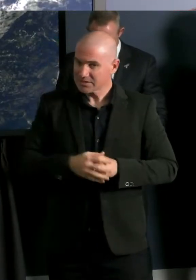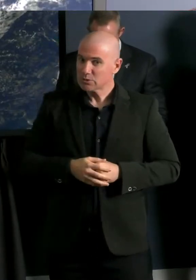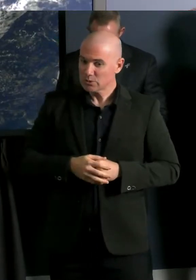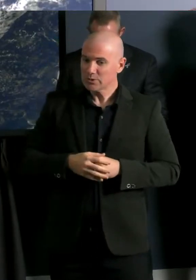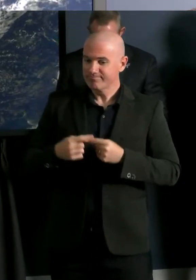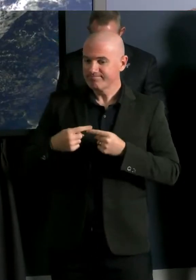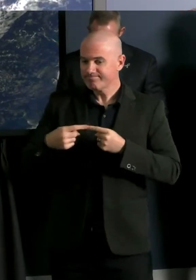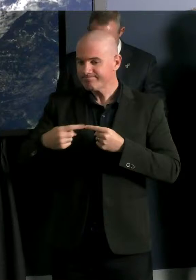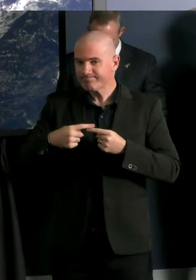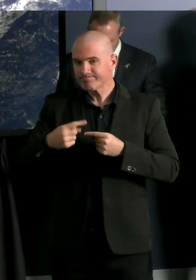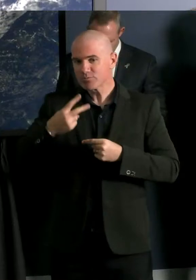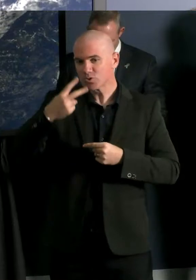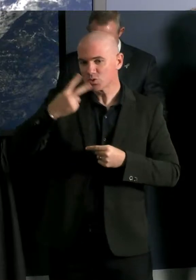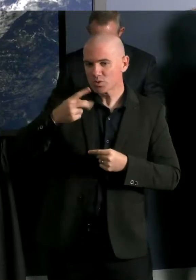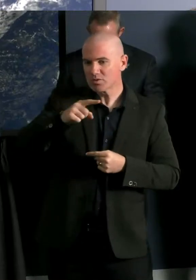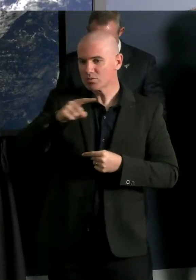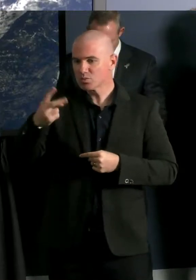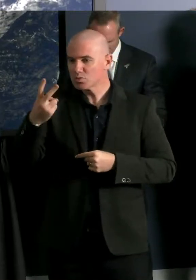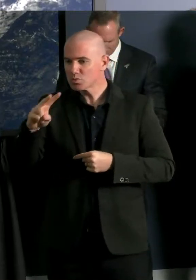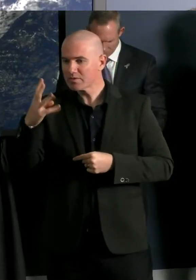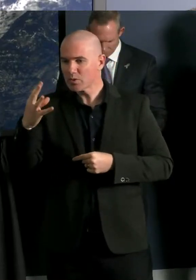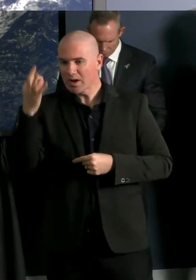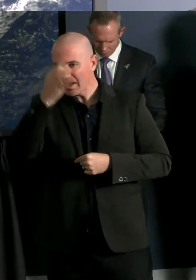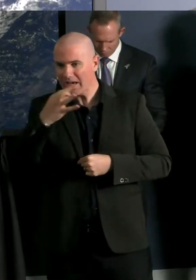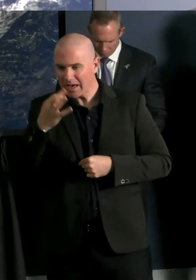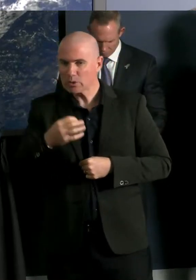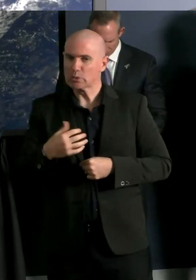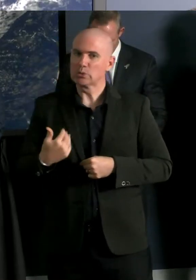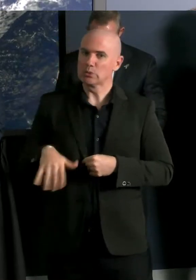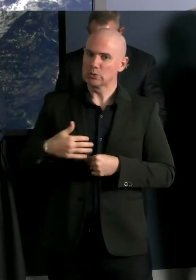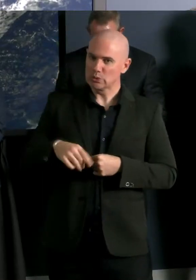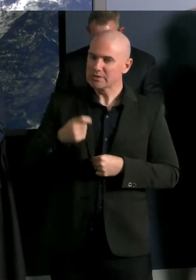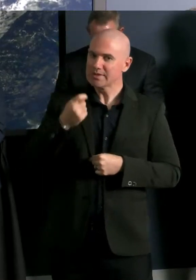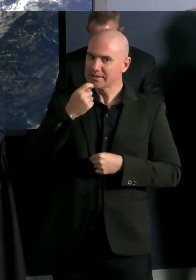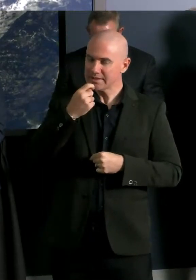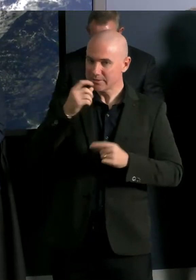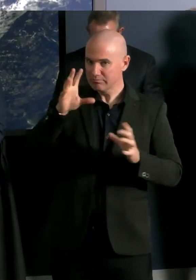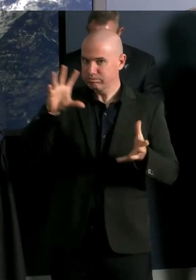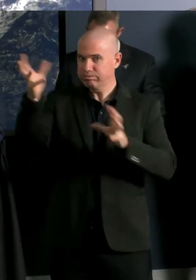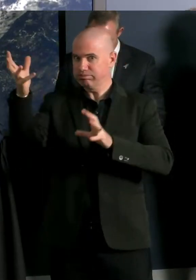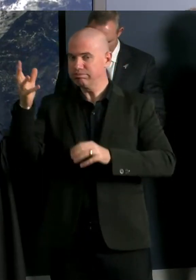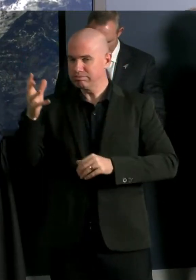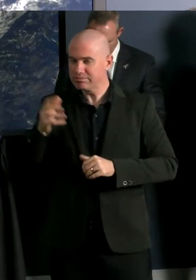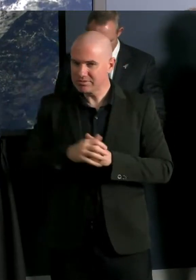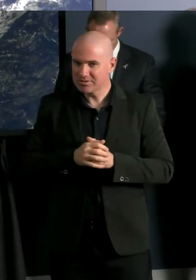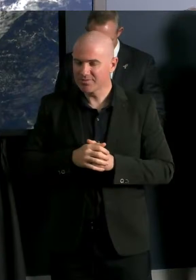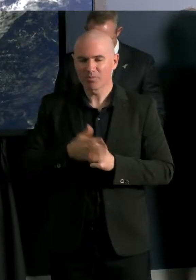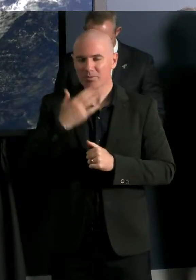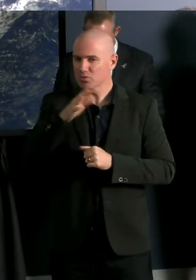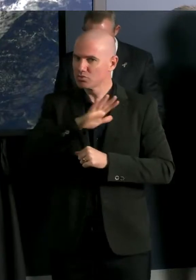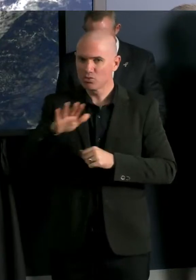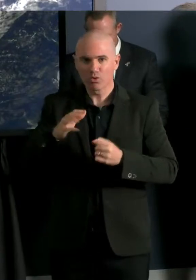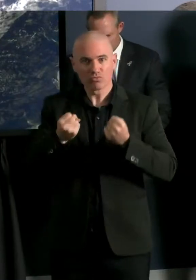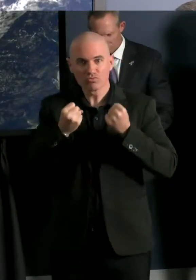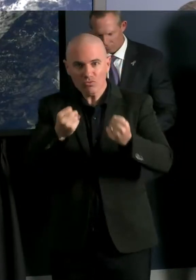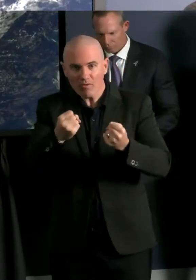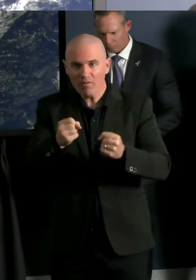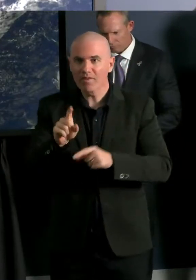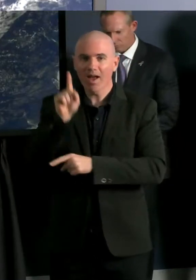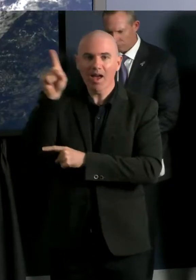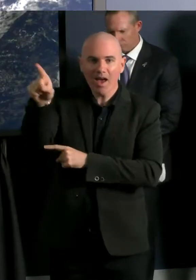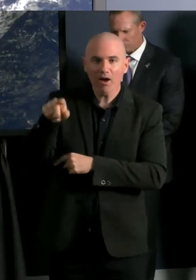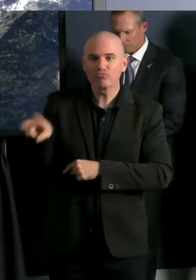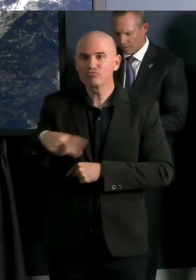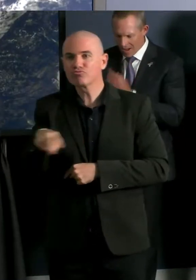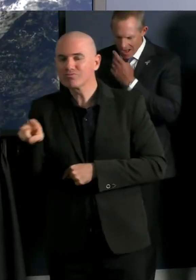next 12 to 24 hours. Don't be out on the water, it's going to be rough. Watch that storm surge, be prepared for